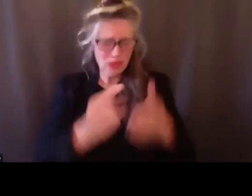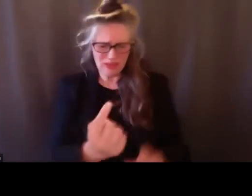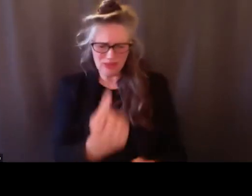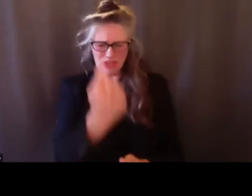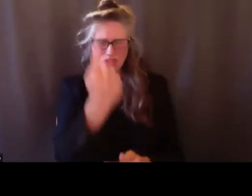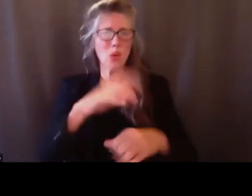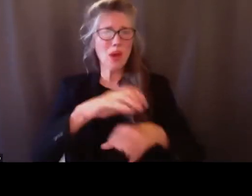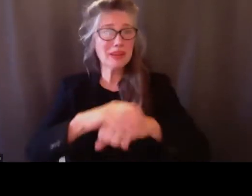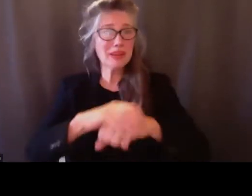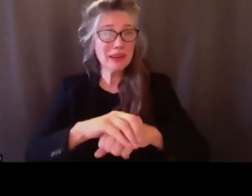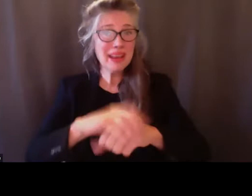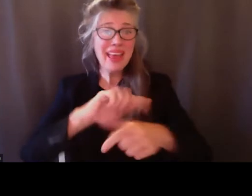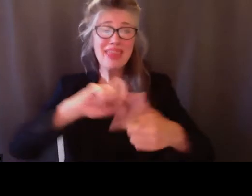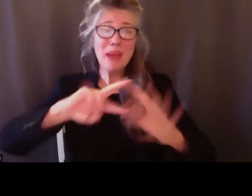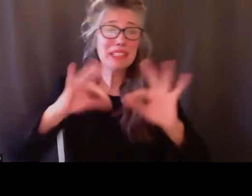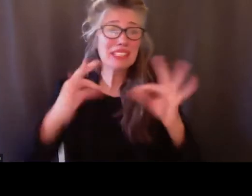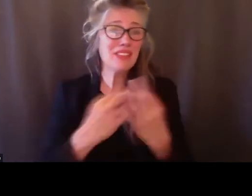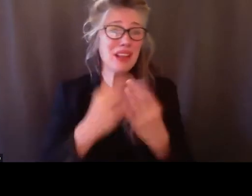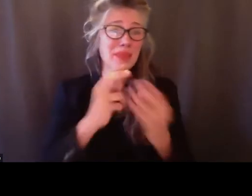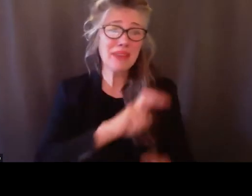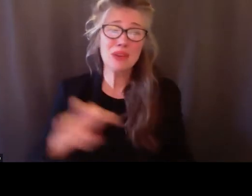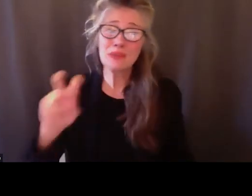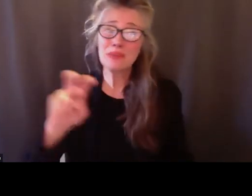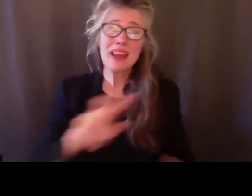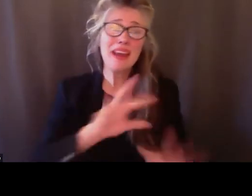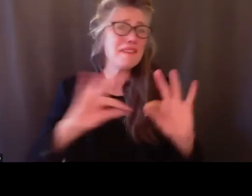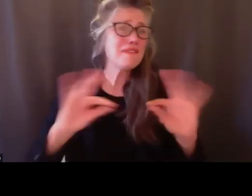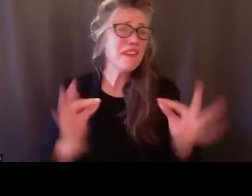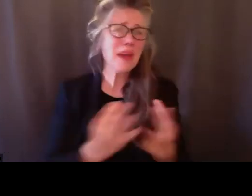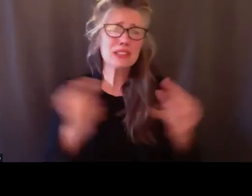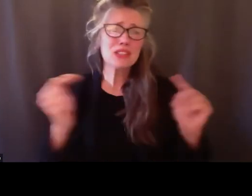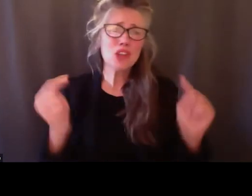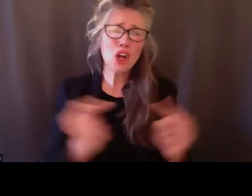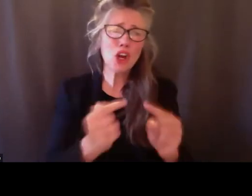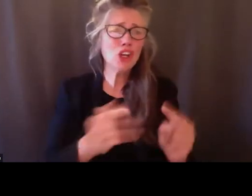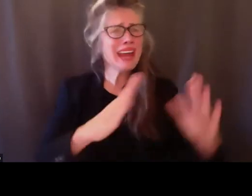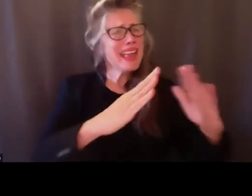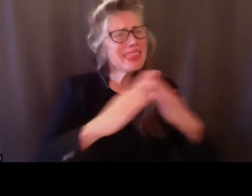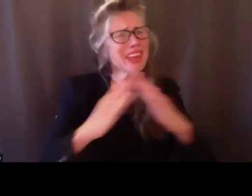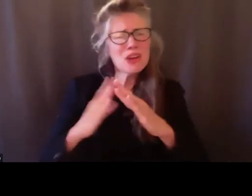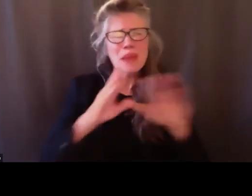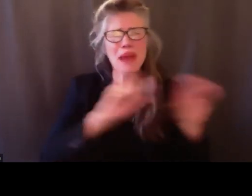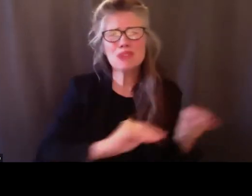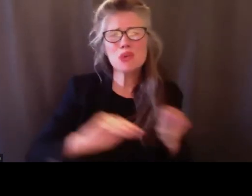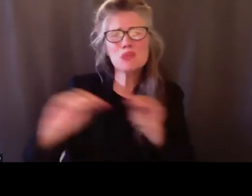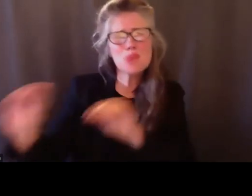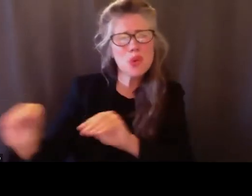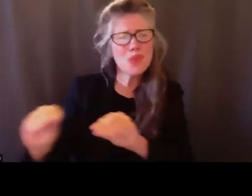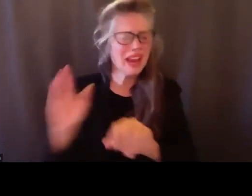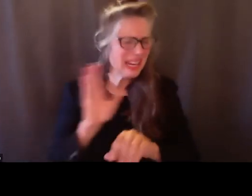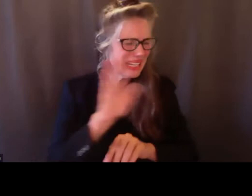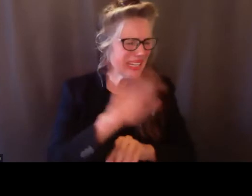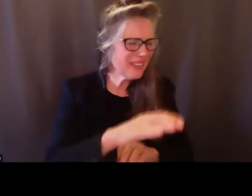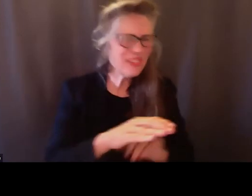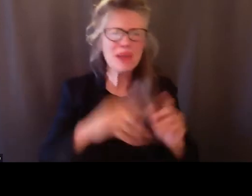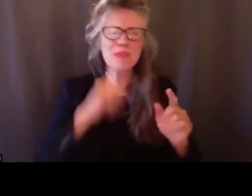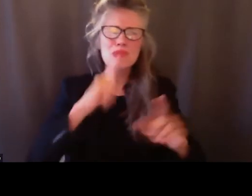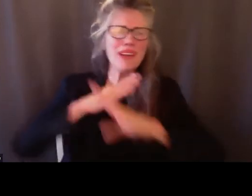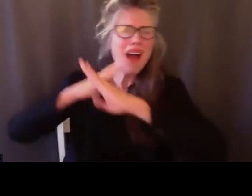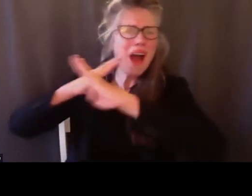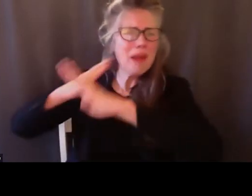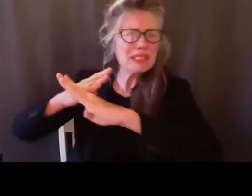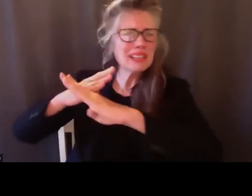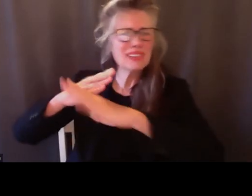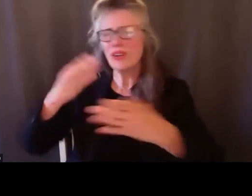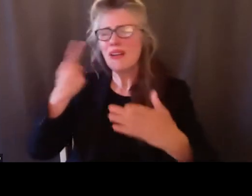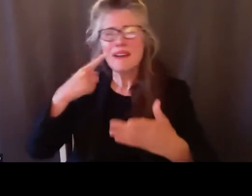option for these families, you're hurting families, forcing them out of their neighborhood, imposing upon them a major obstacle for